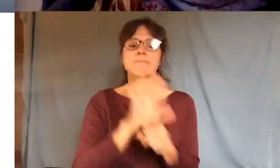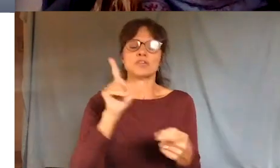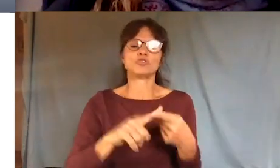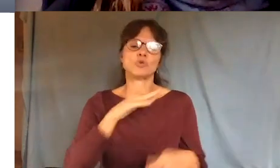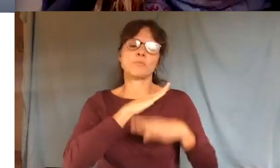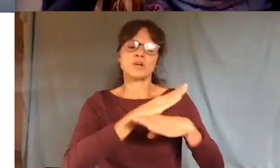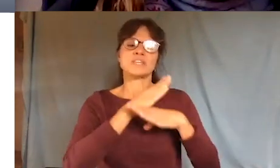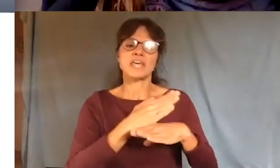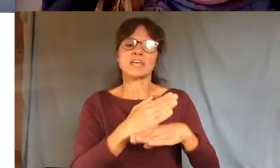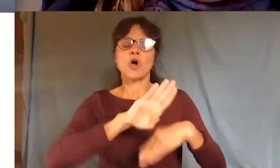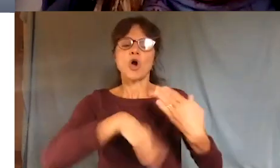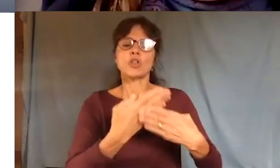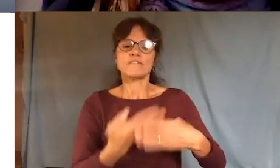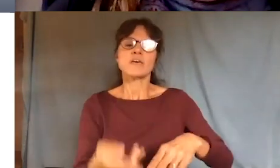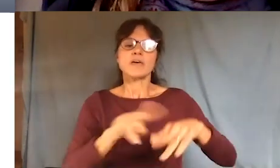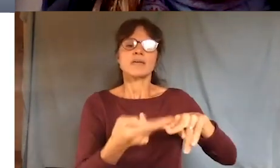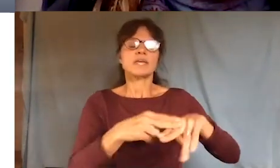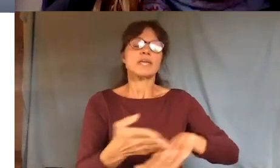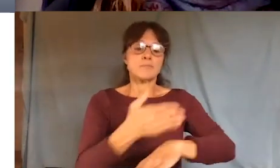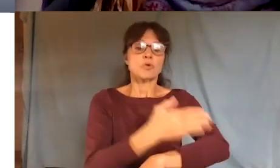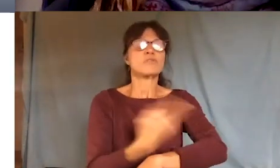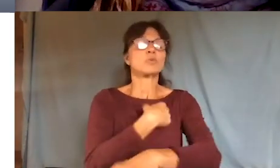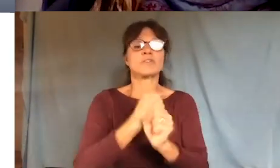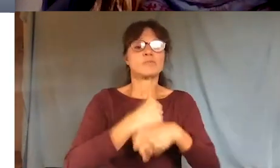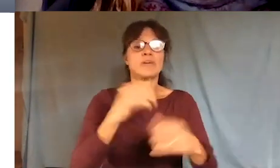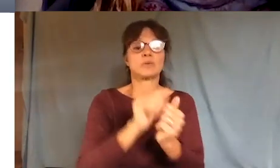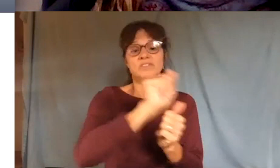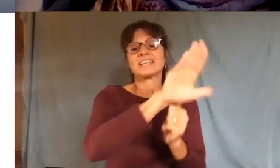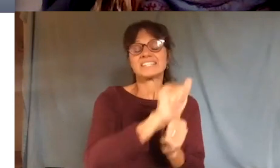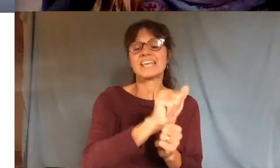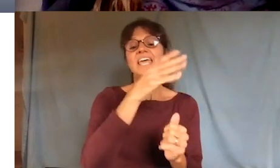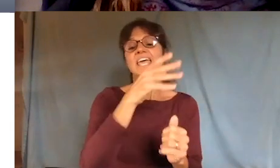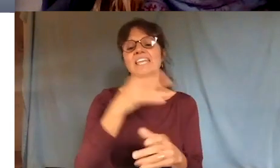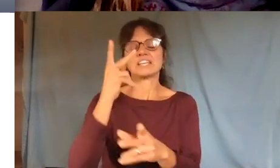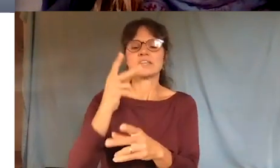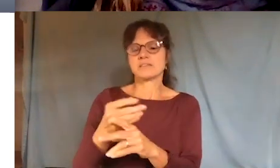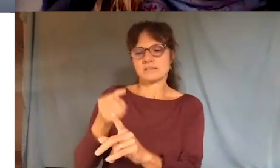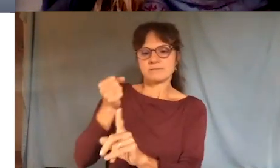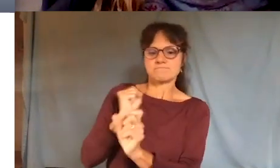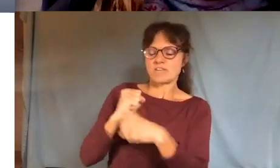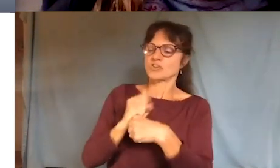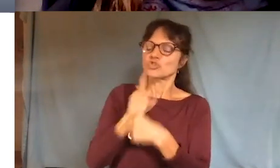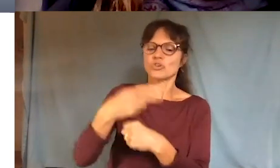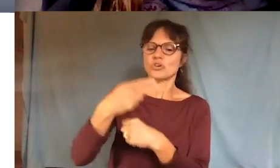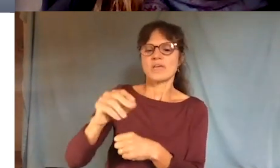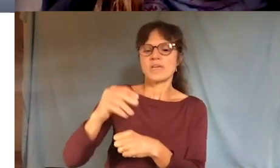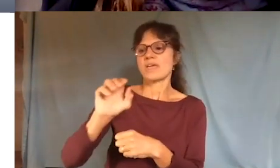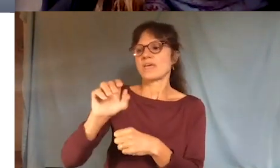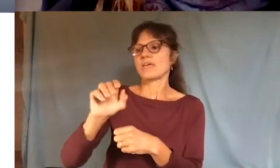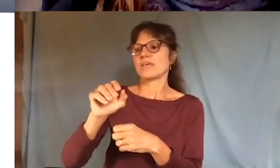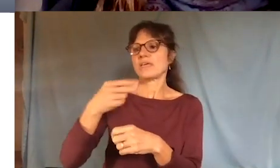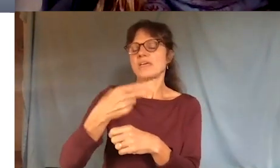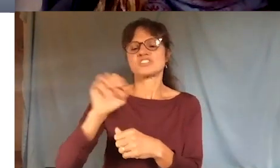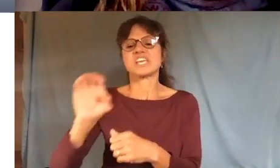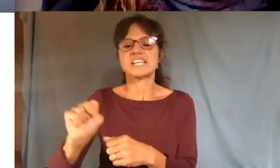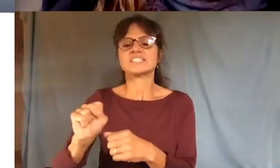the gains that we have already made with the Affordable Care Act and hold HHS responsible for enforcing non-discrimination